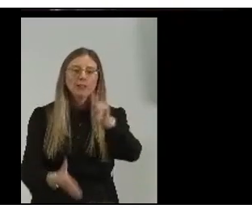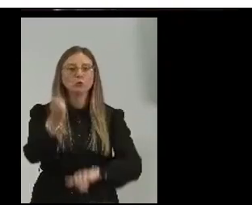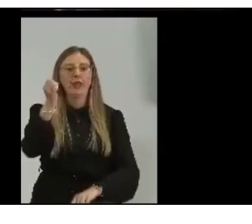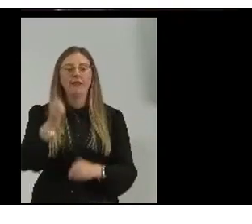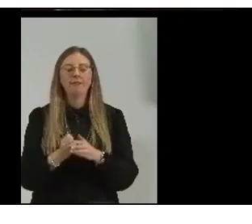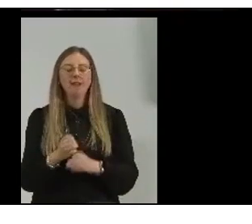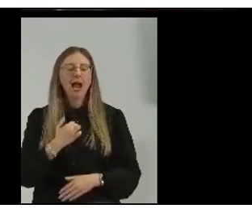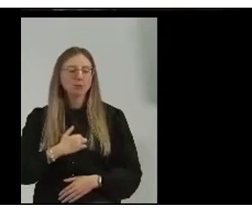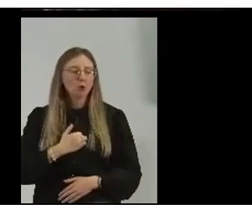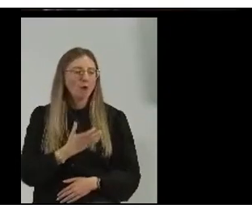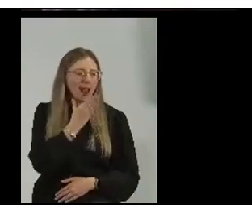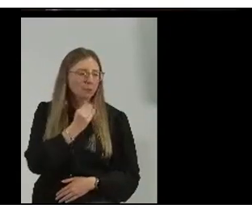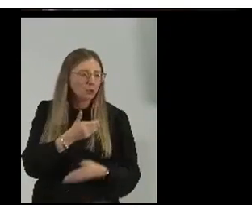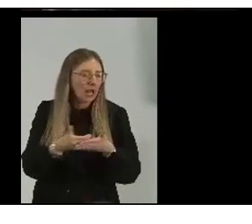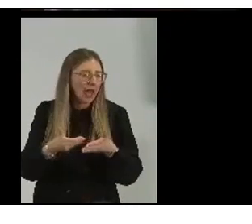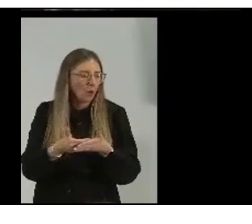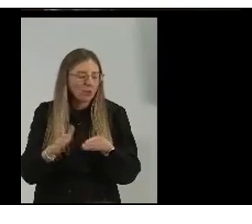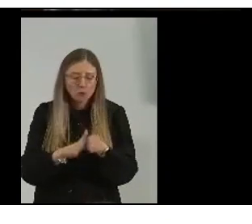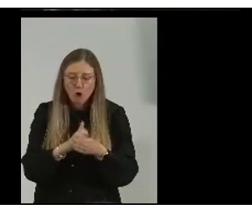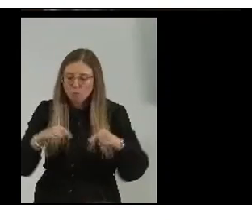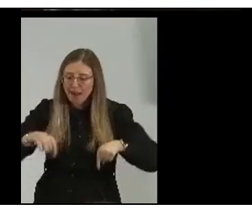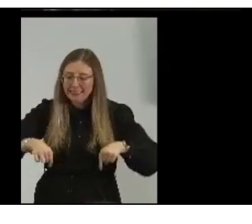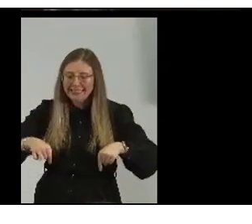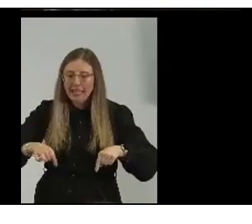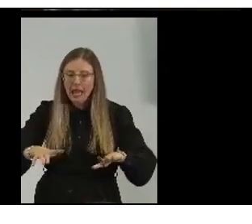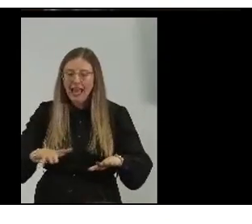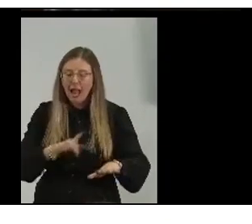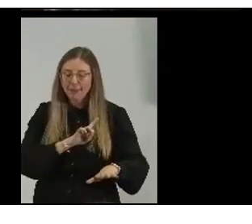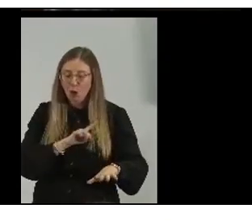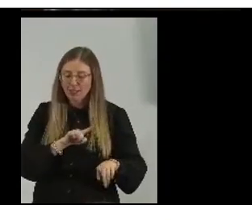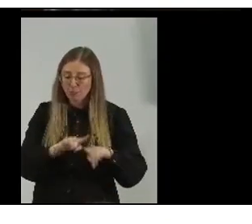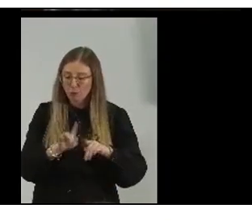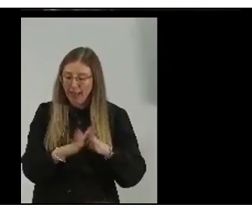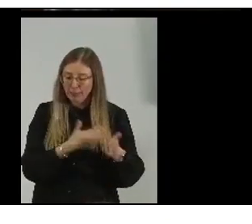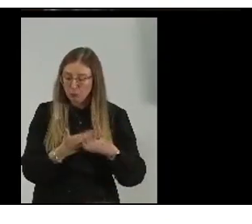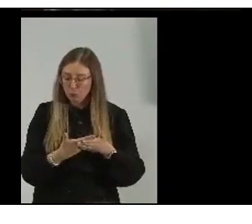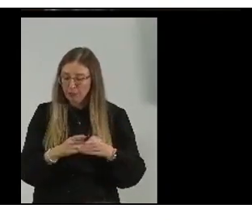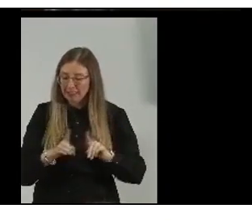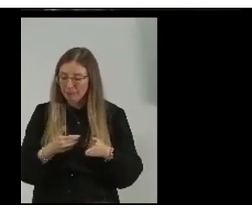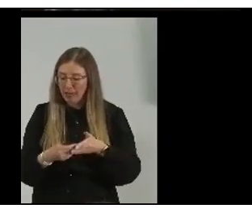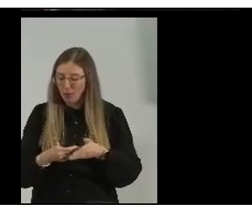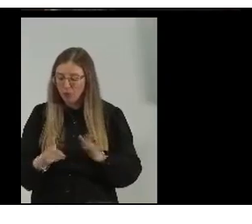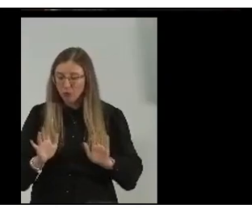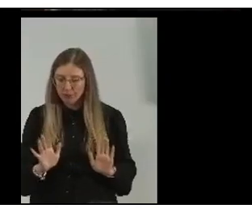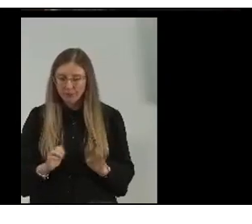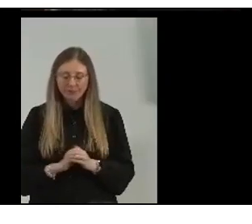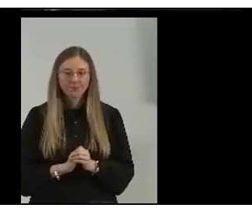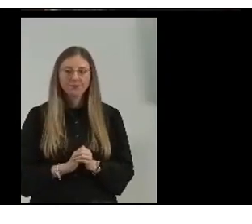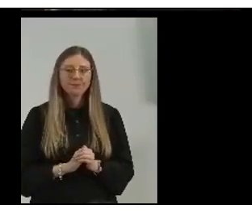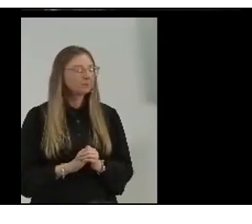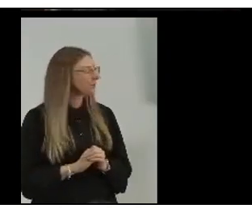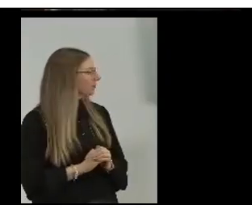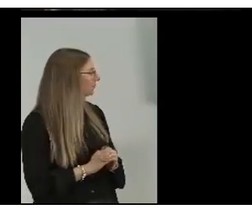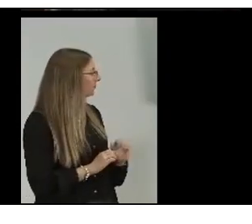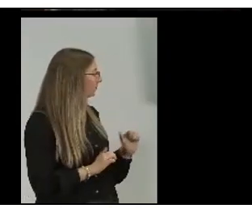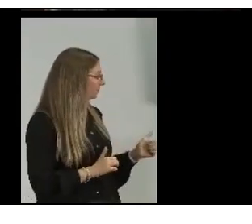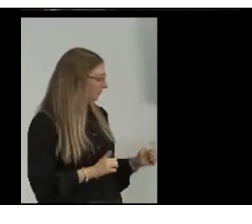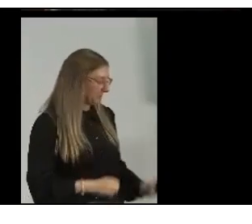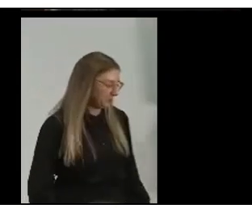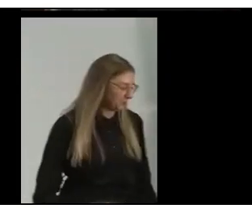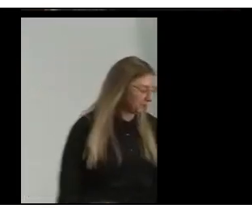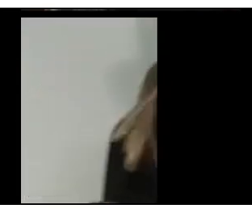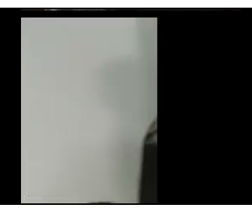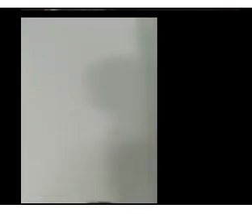sorry if I'm using language that's not the right one as I speak in America. Thank you. In the States, they still say handicap.